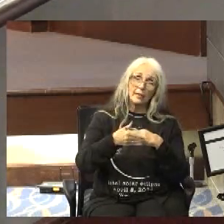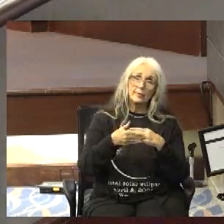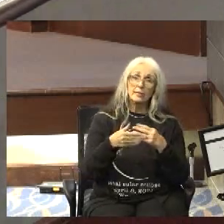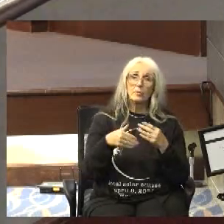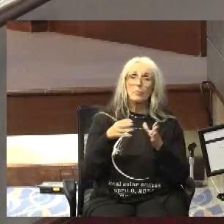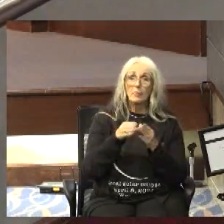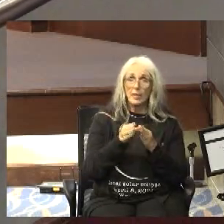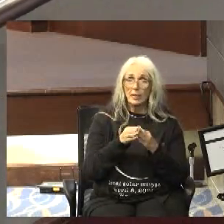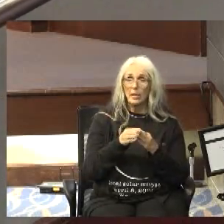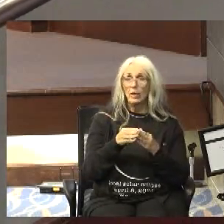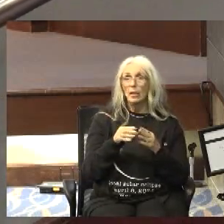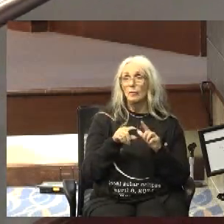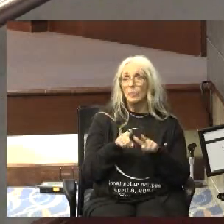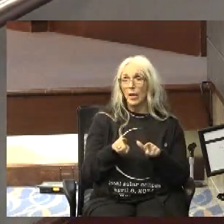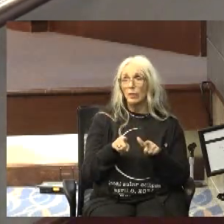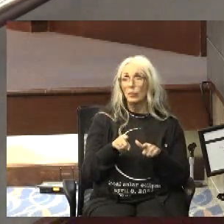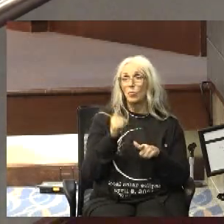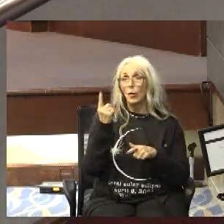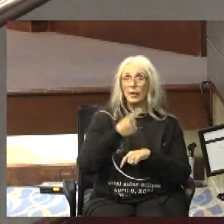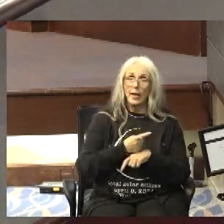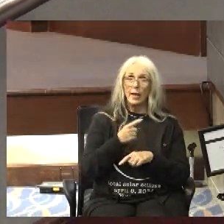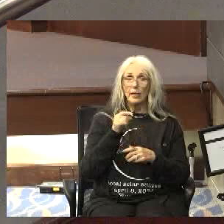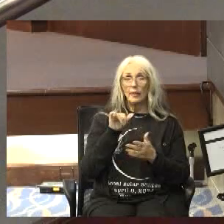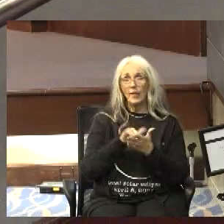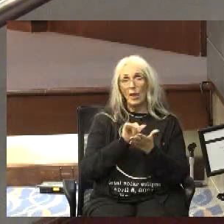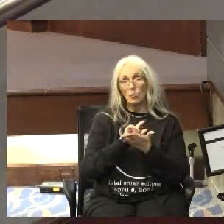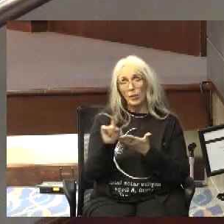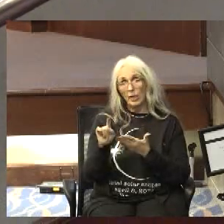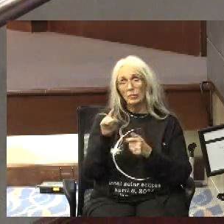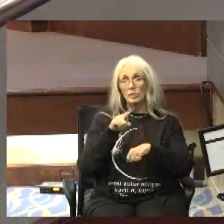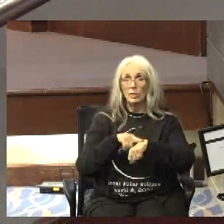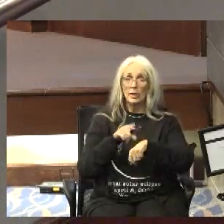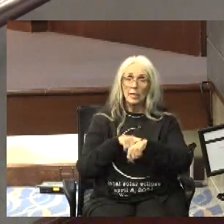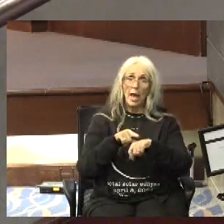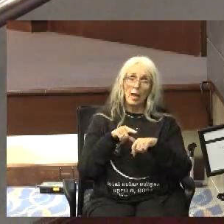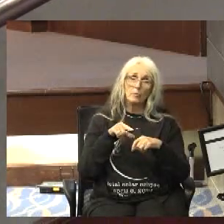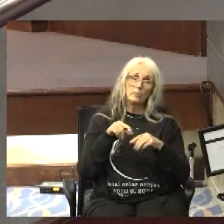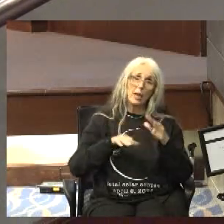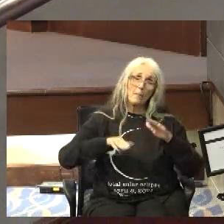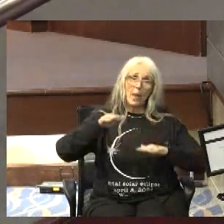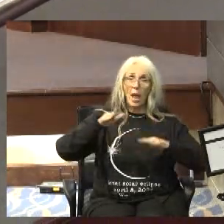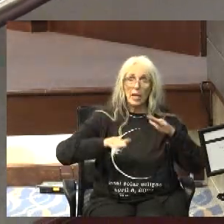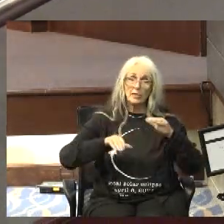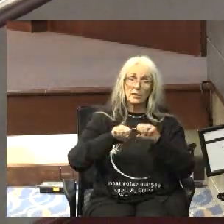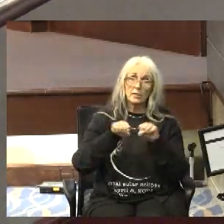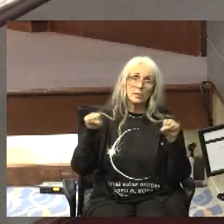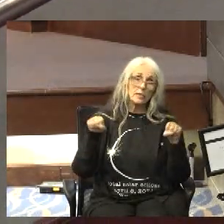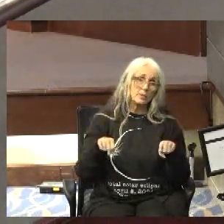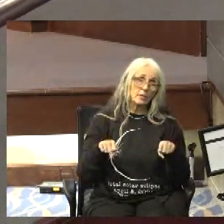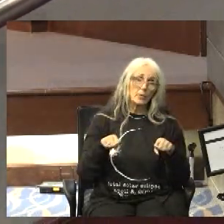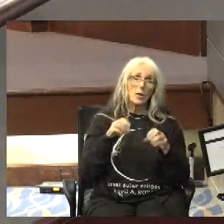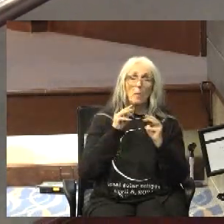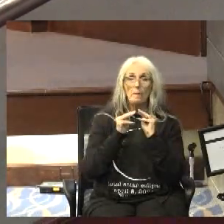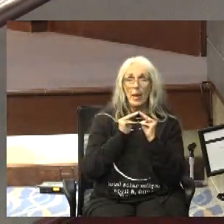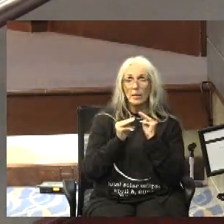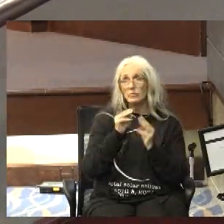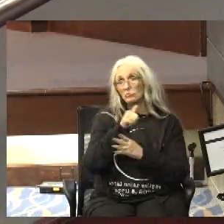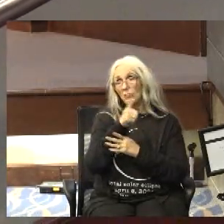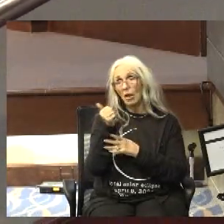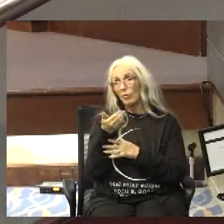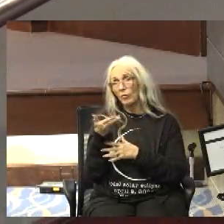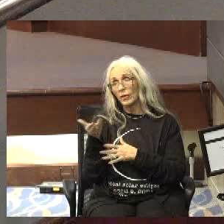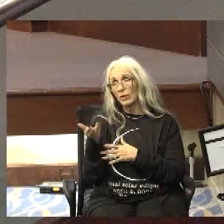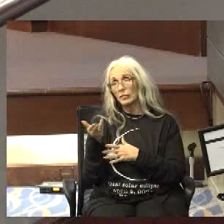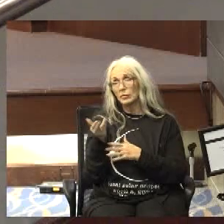that we have 1 day in that week, in the time period, to allow us to balance the system, do maintenance and some other things when there's not as